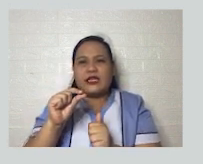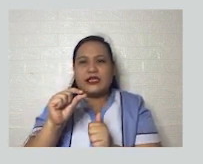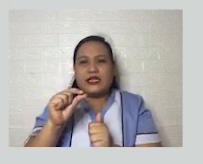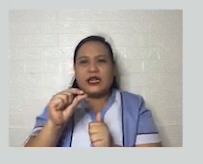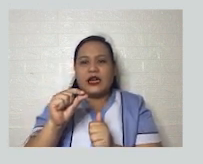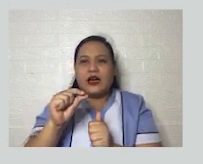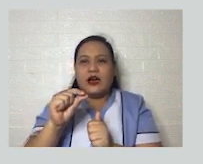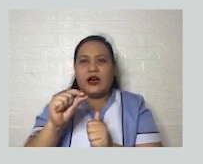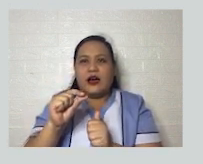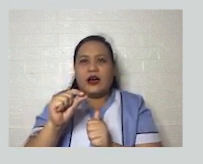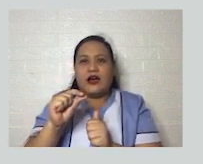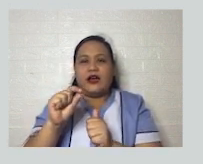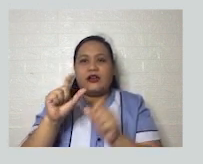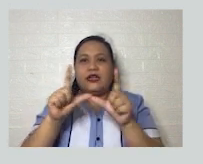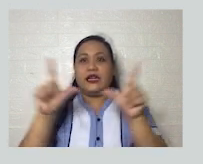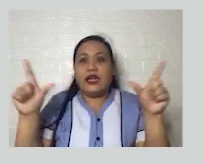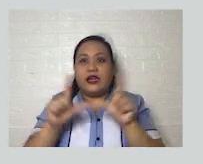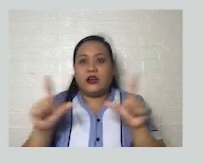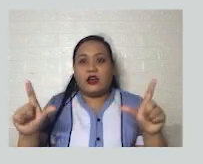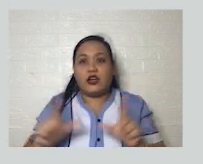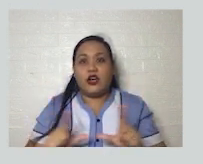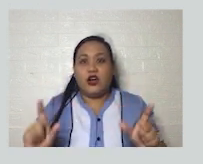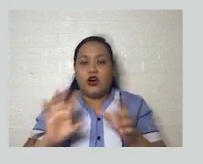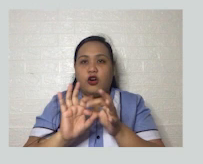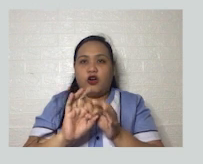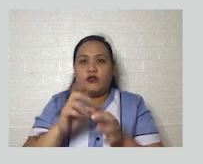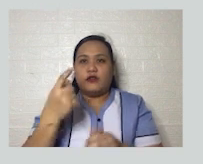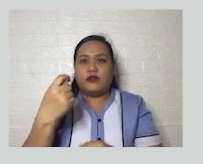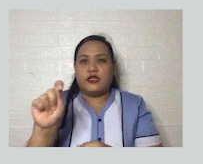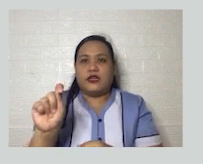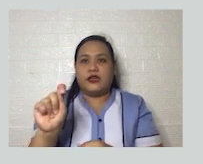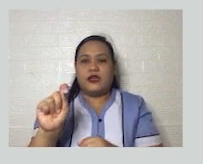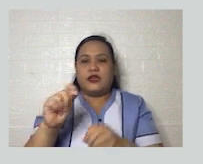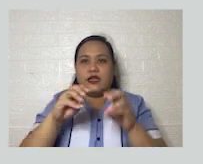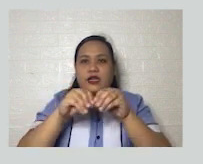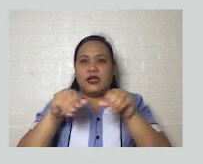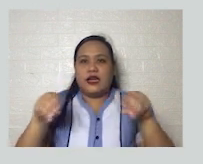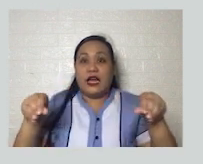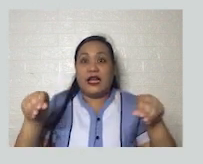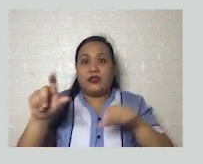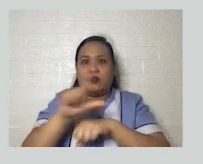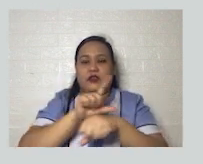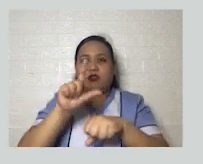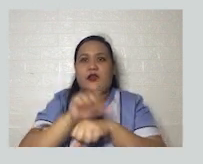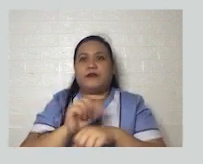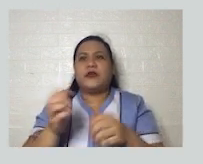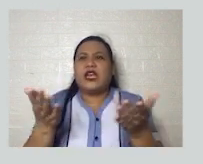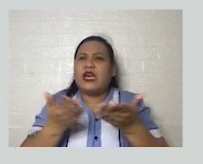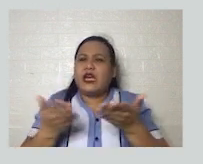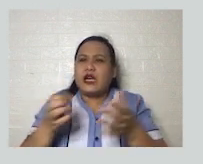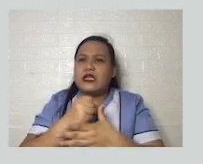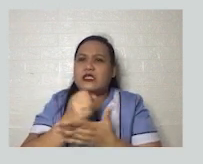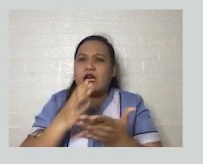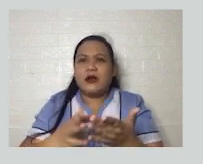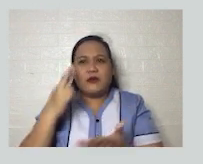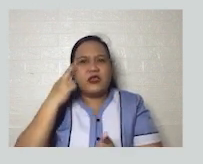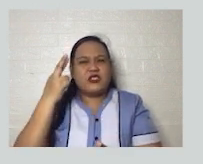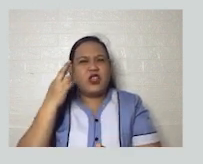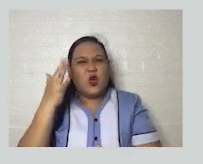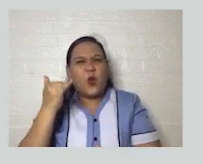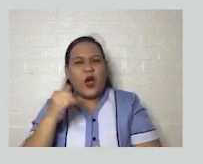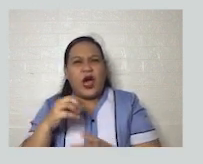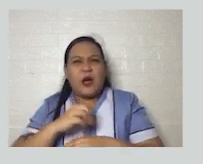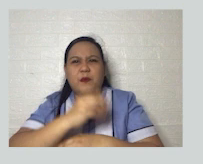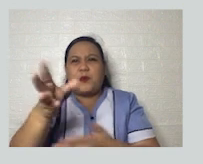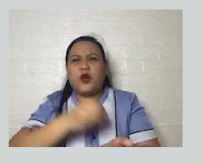a few centimeters apart unless pricking is to be done. Here are some reasons